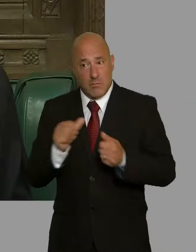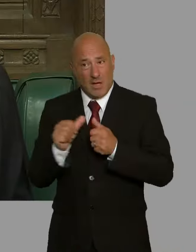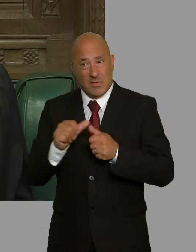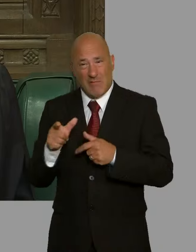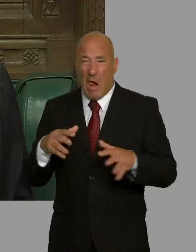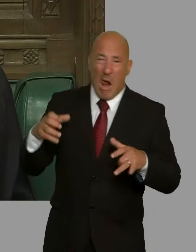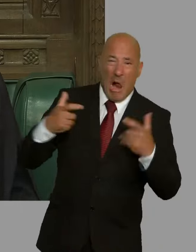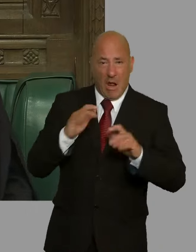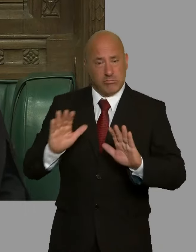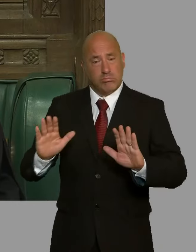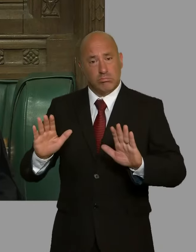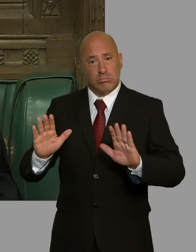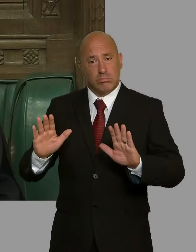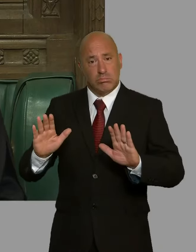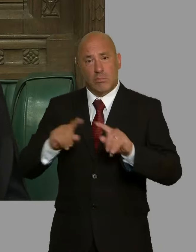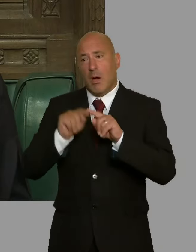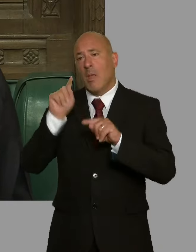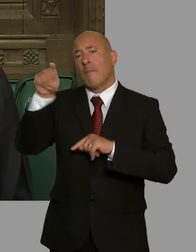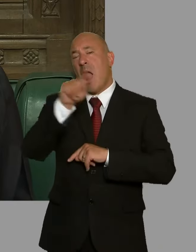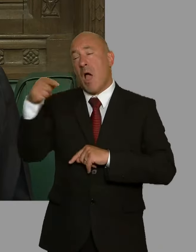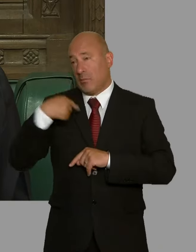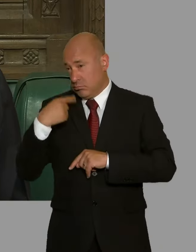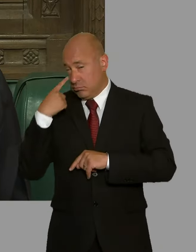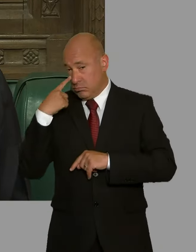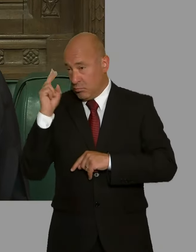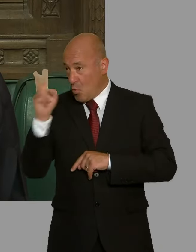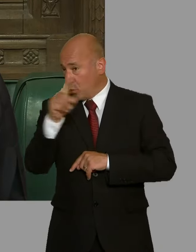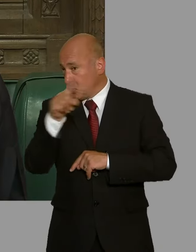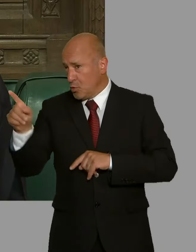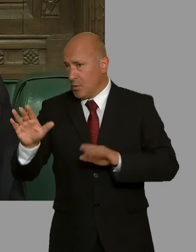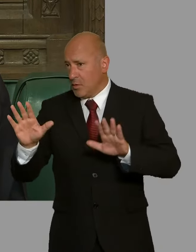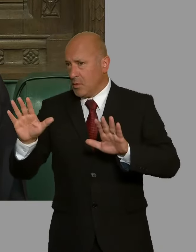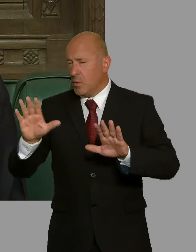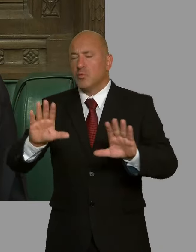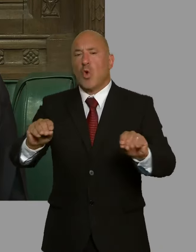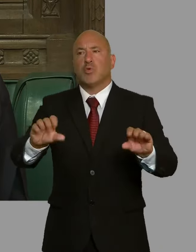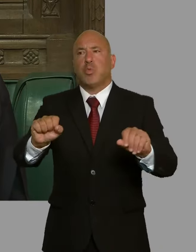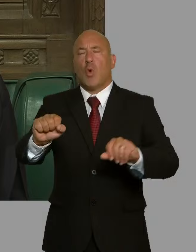Order. Sorry. Which one wants to leave first?